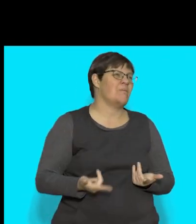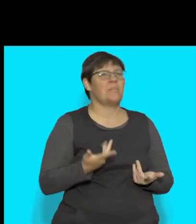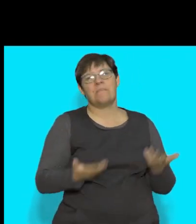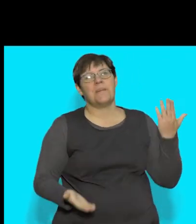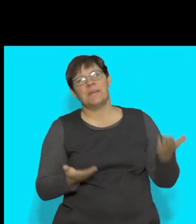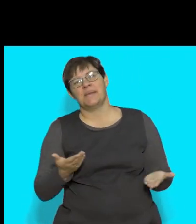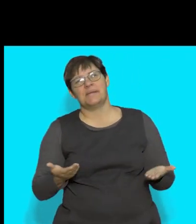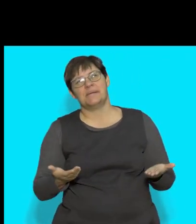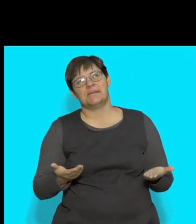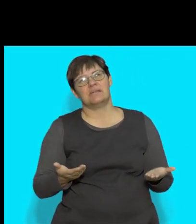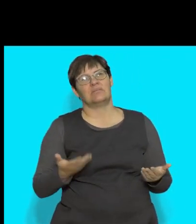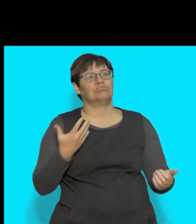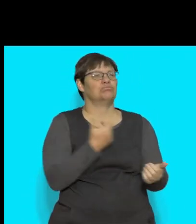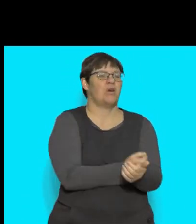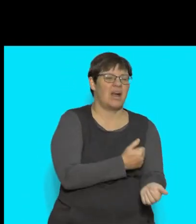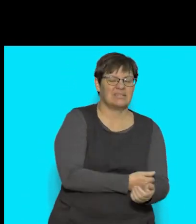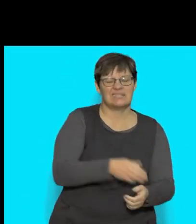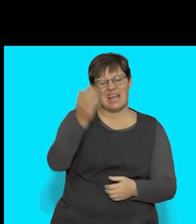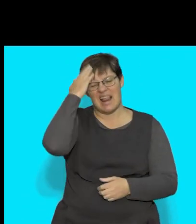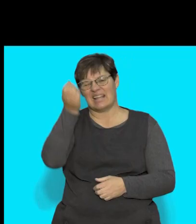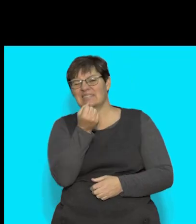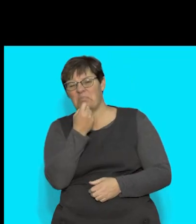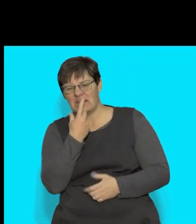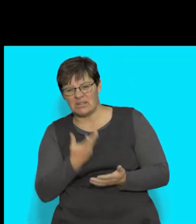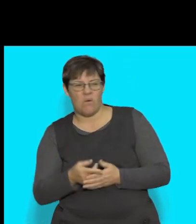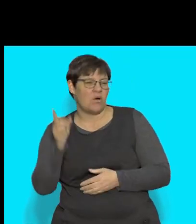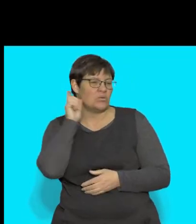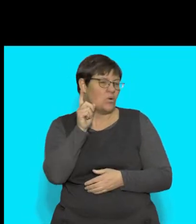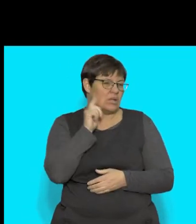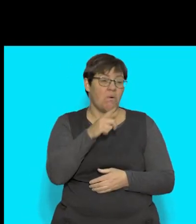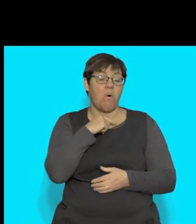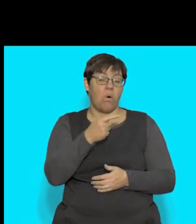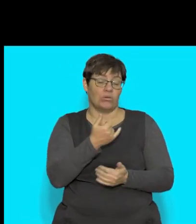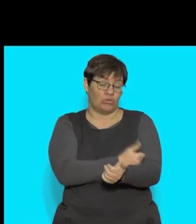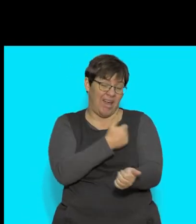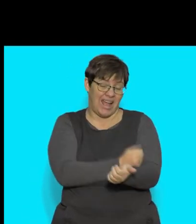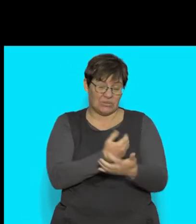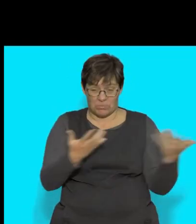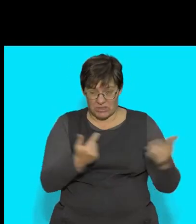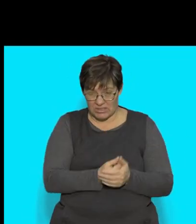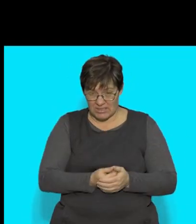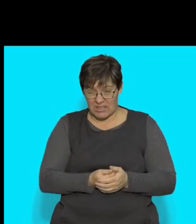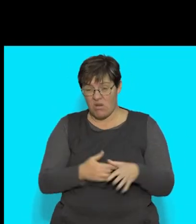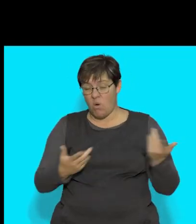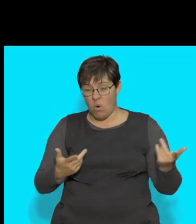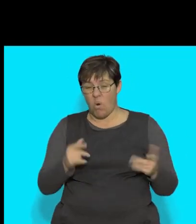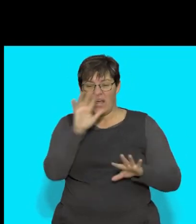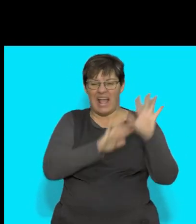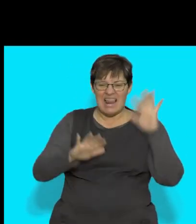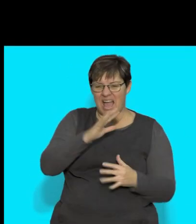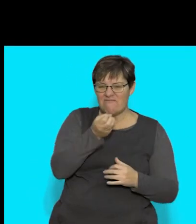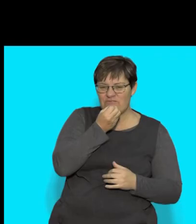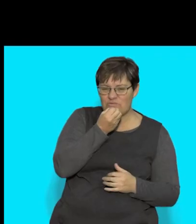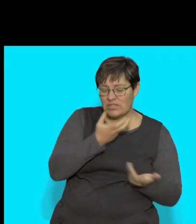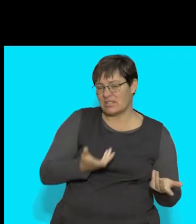I had, right, drugs, if I had a headache tablet, or if I'm naughty and I do drugs, maybe some kind of